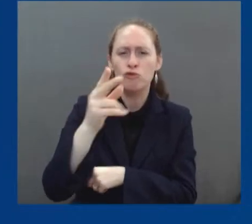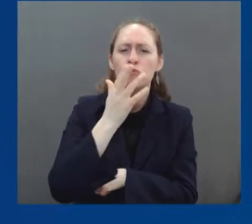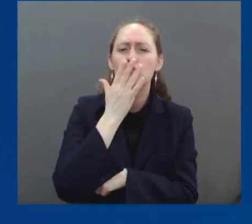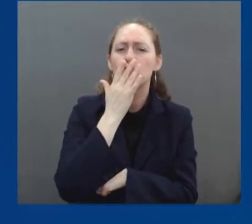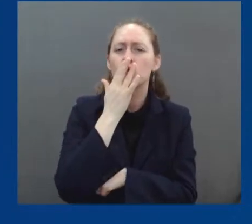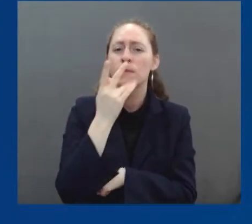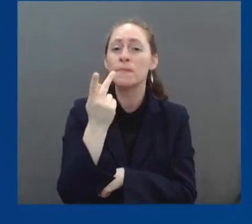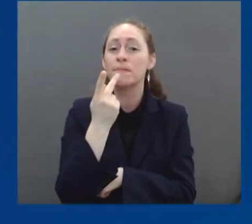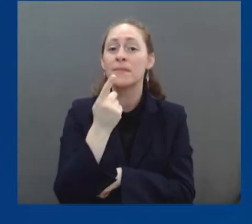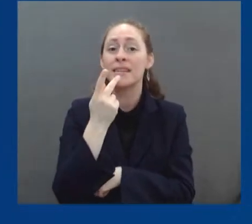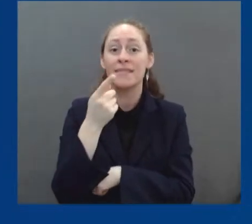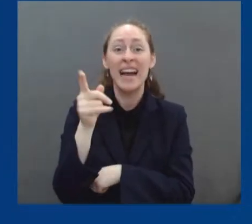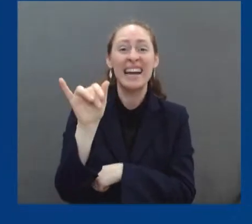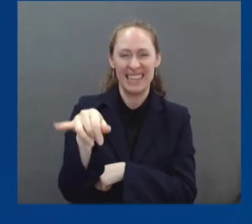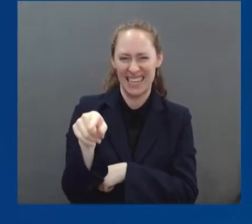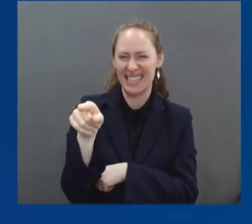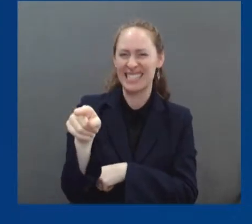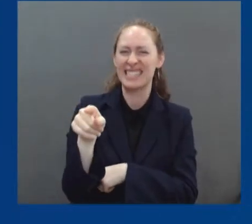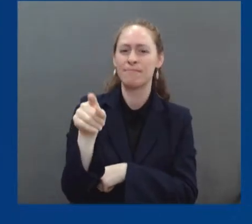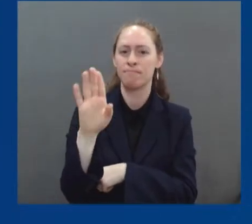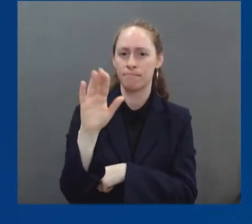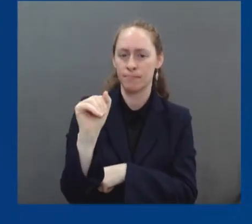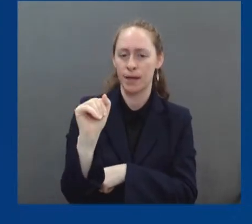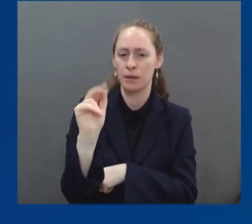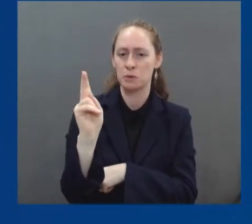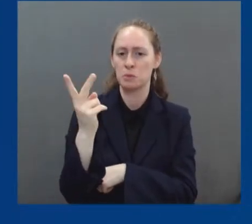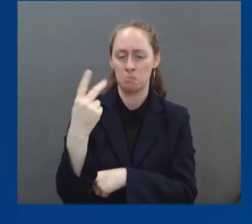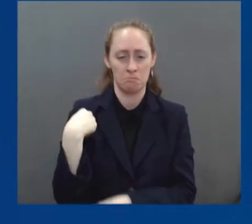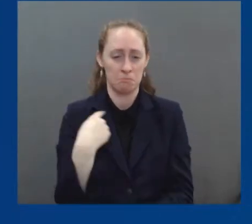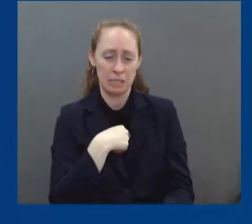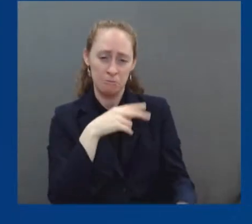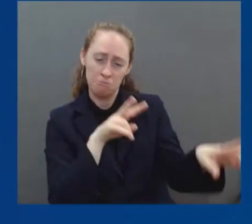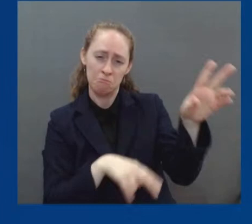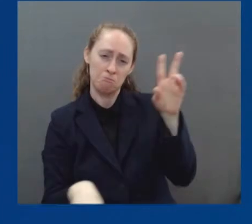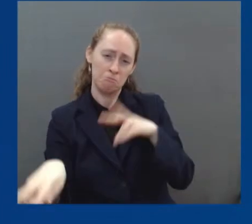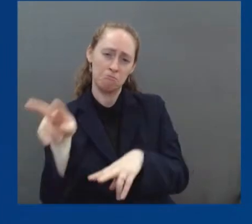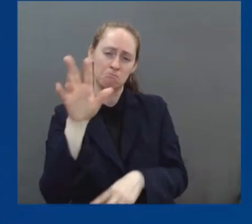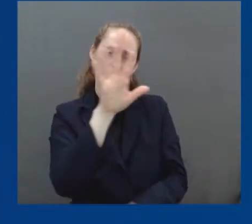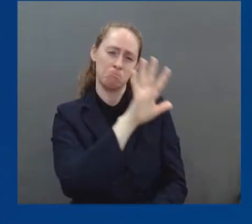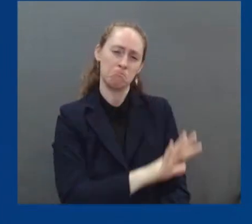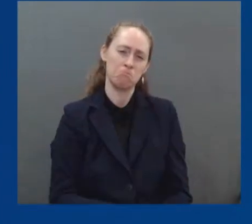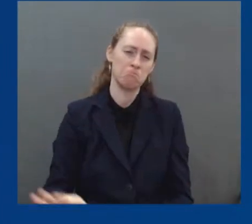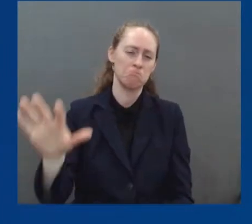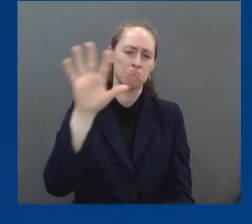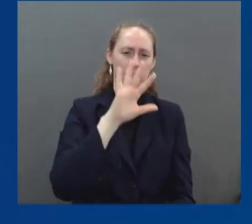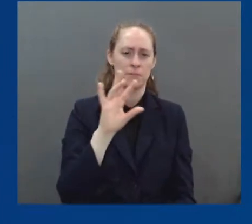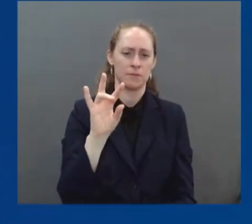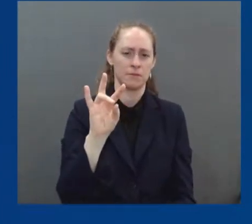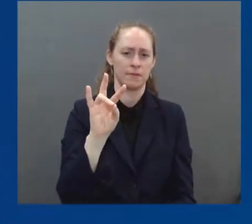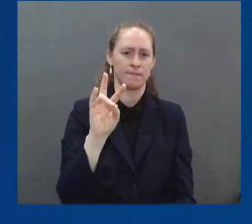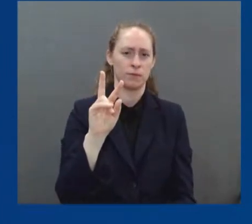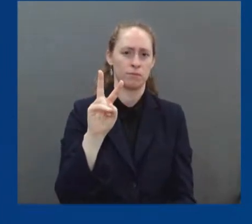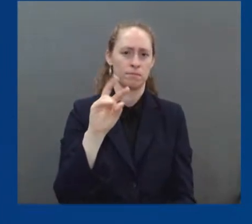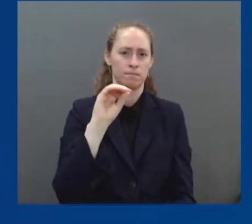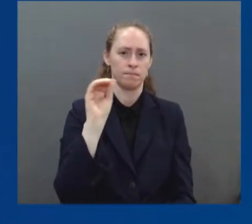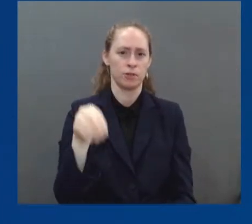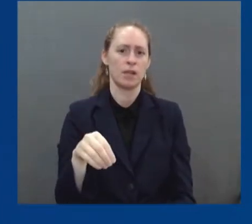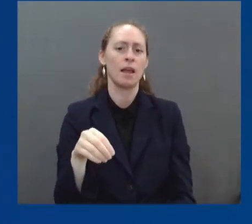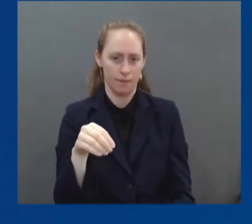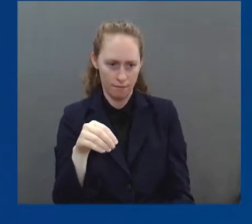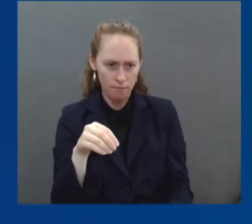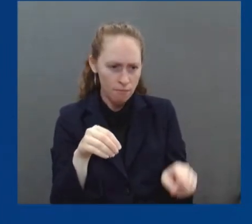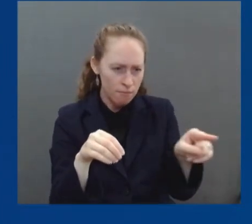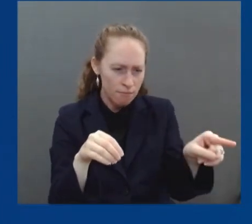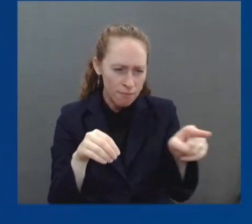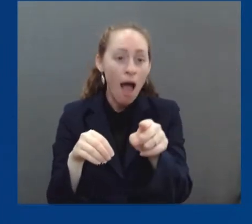for 72% of circulating variants nationally, with all regions of the country reporting that BA2 is now